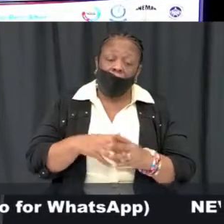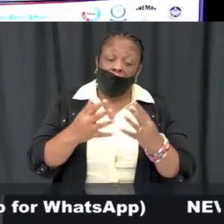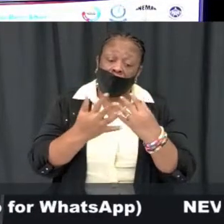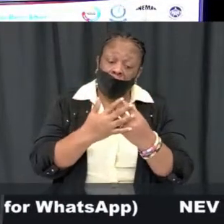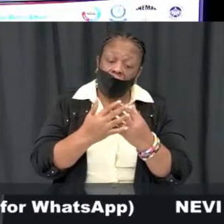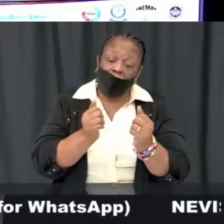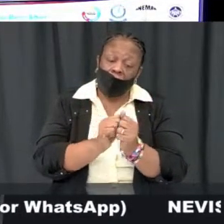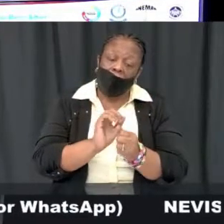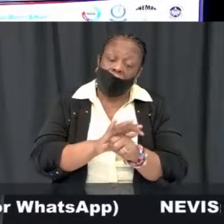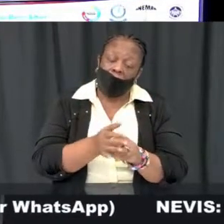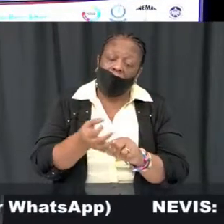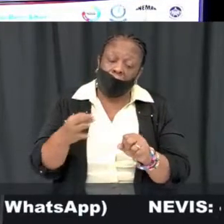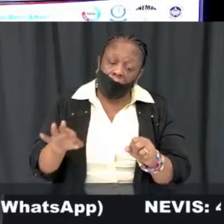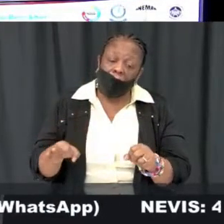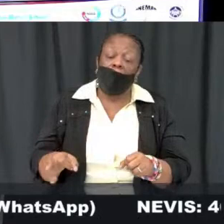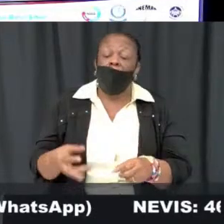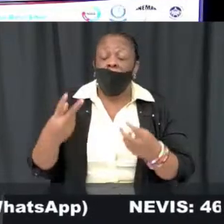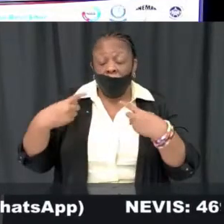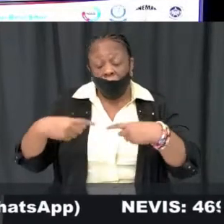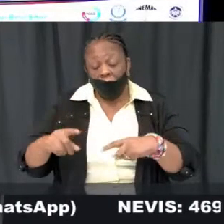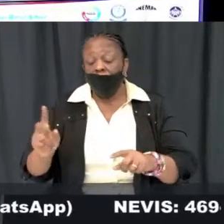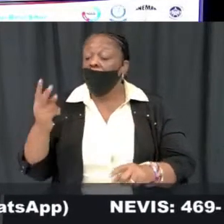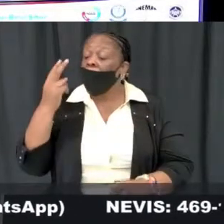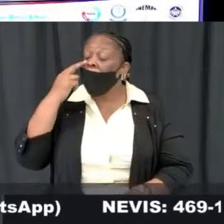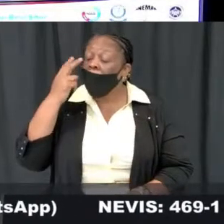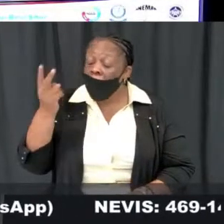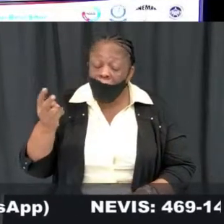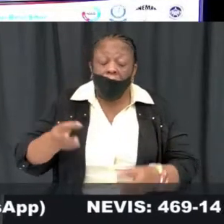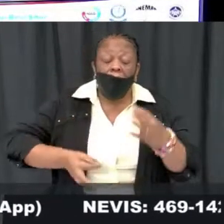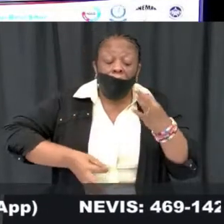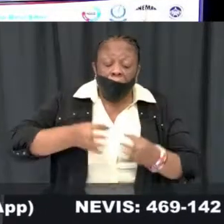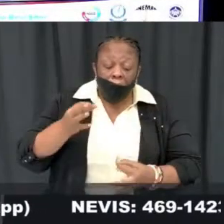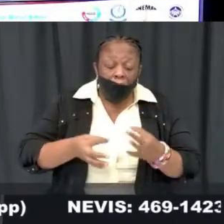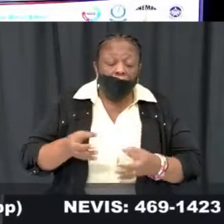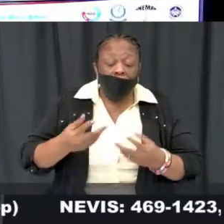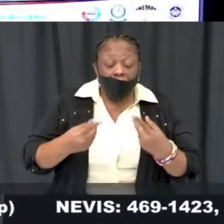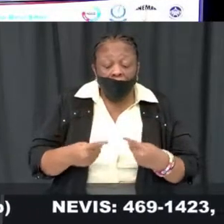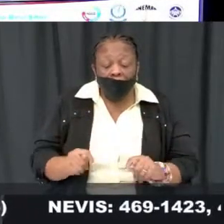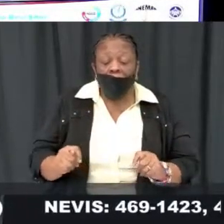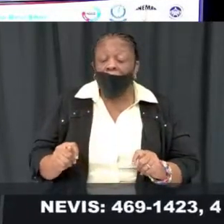and monitoring patients. And so it should be no surprise to see the ambulance around town.